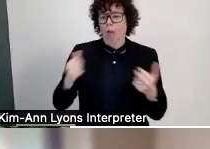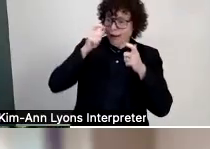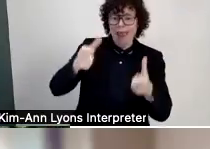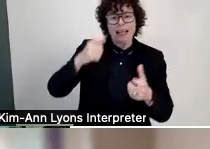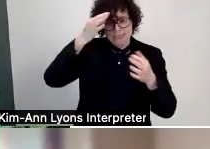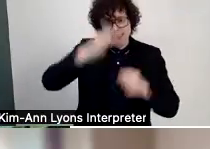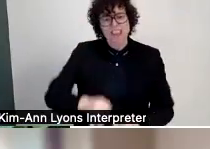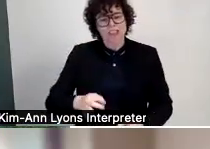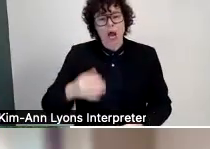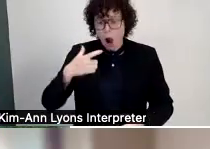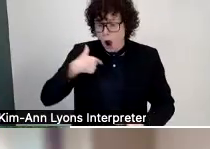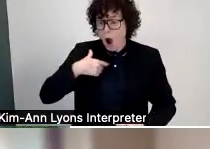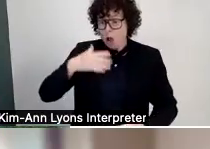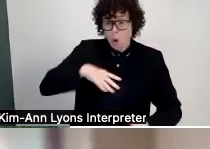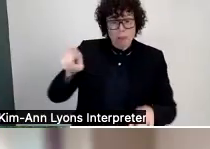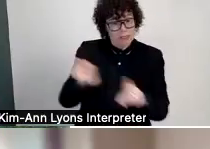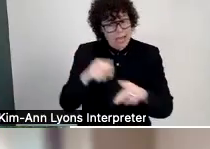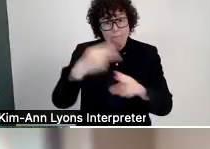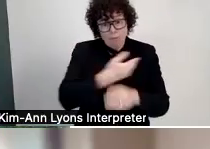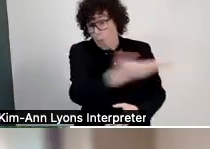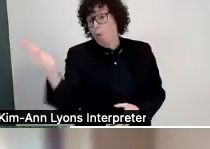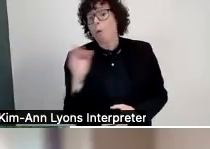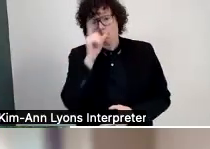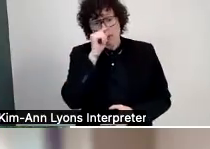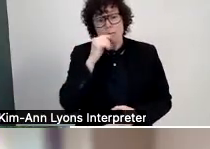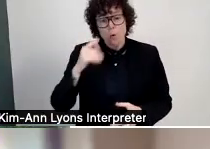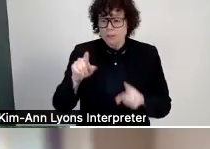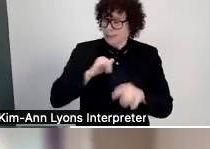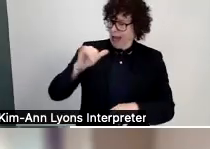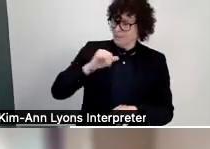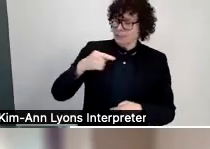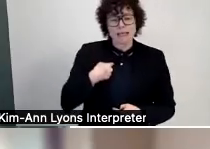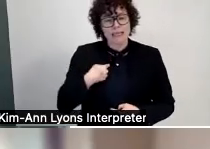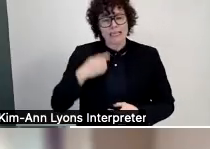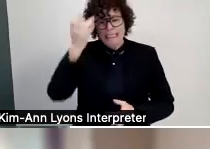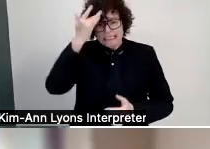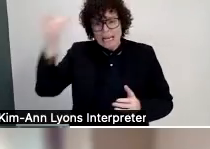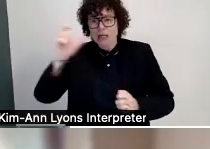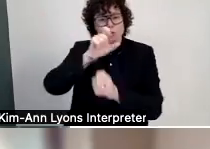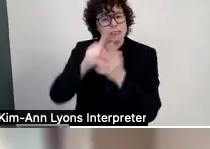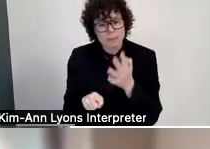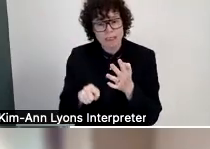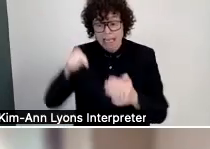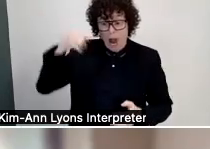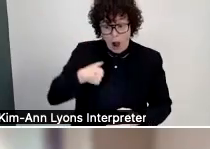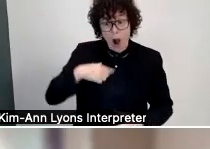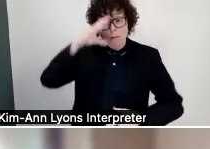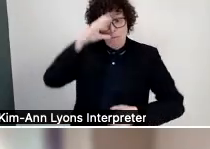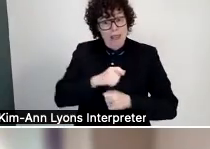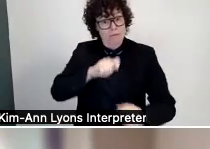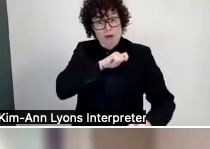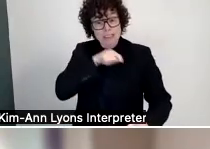with intellectual disability and everyone. I believe using the framework will help with this.